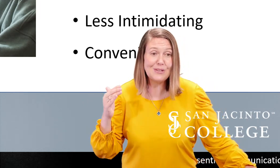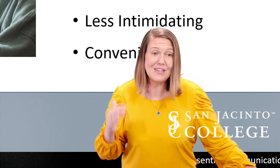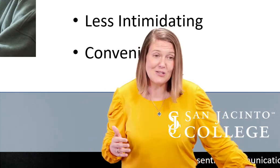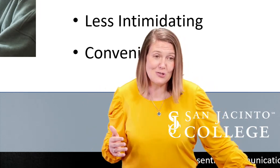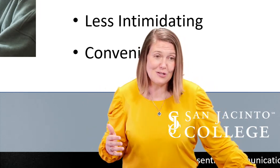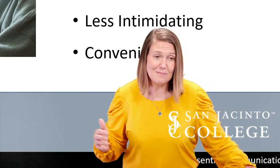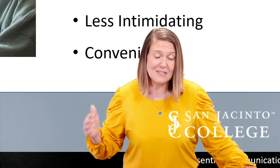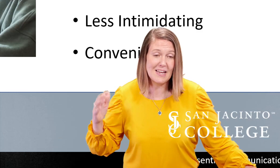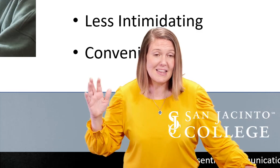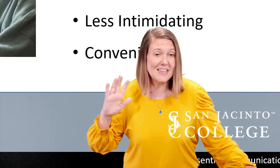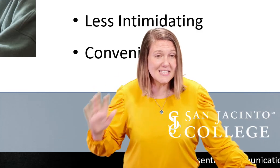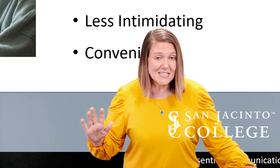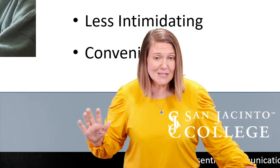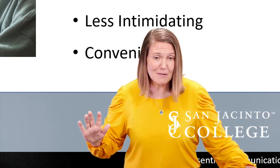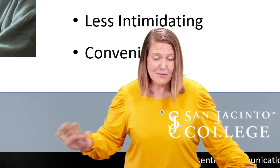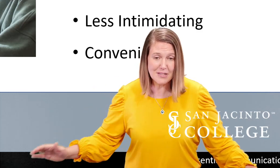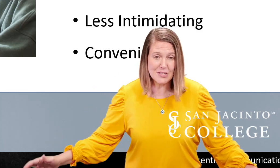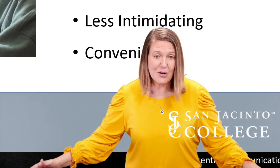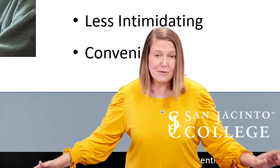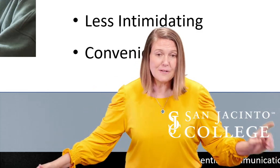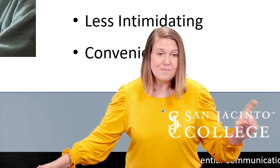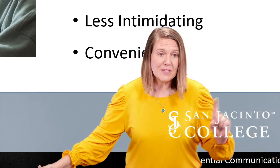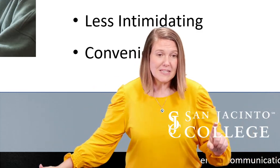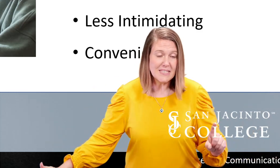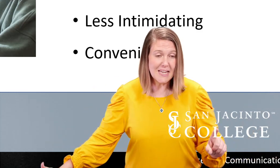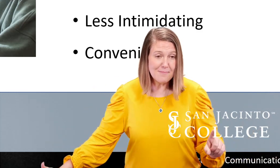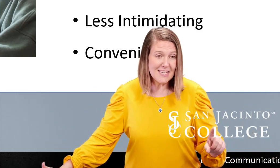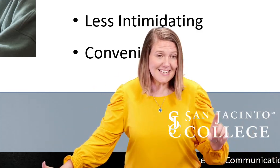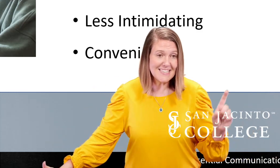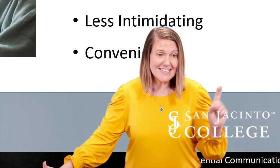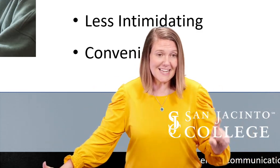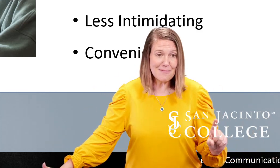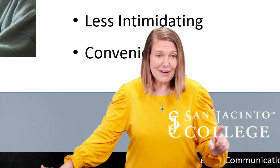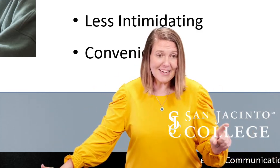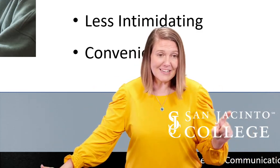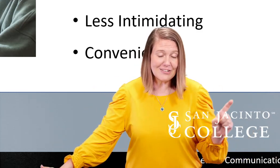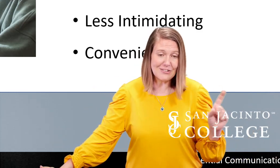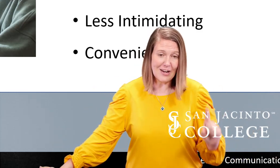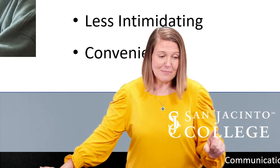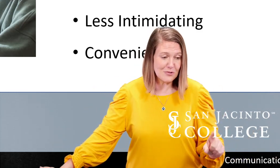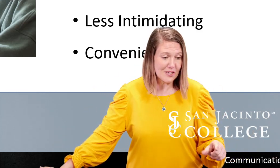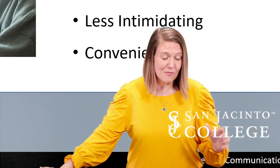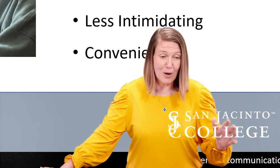family relationships. And this is a big one. So take a minute, take a